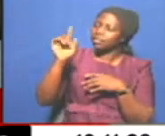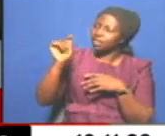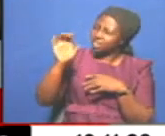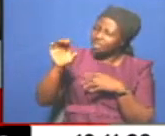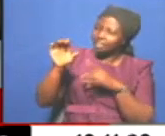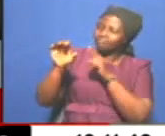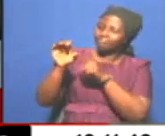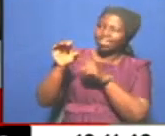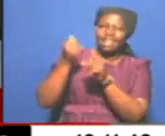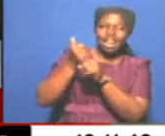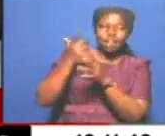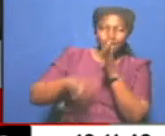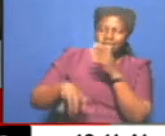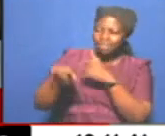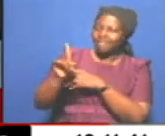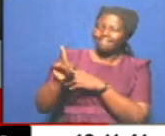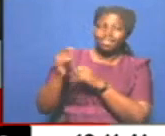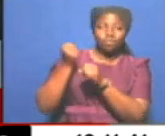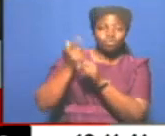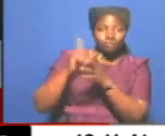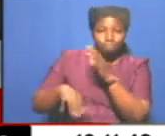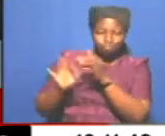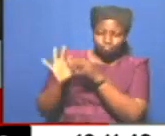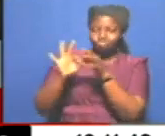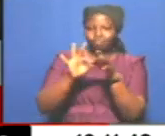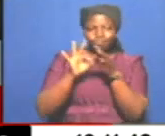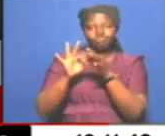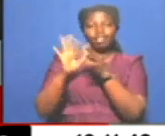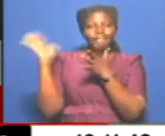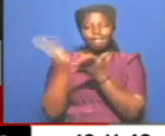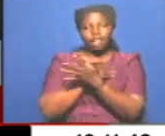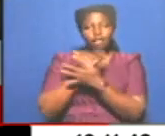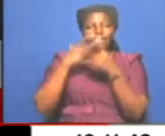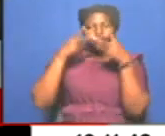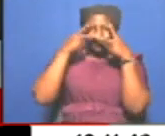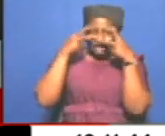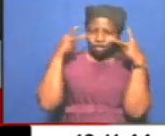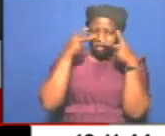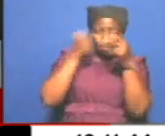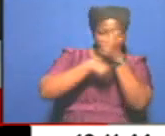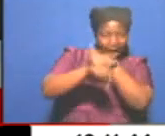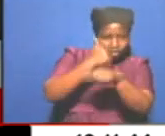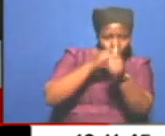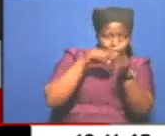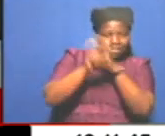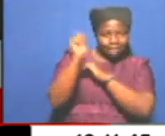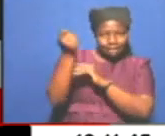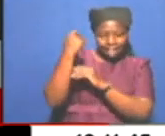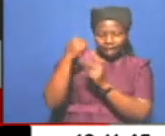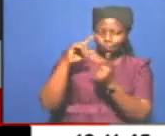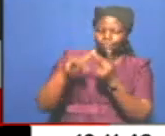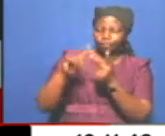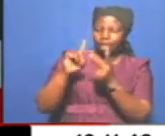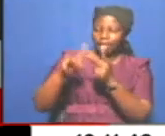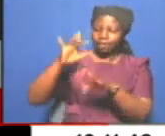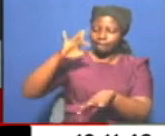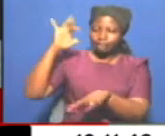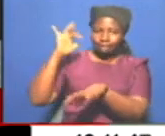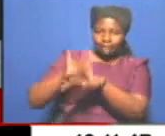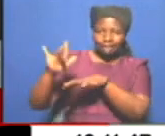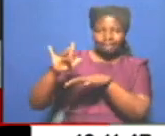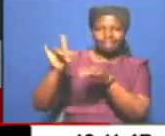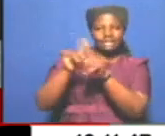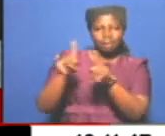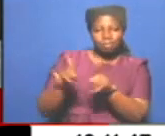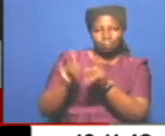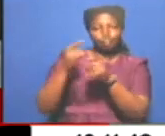coordinates counterterrorism efforts across Kenya. NCTC sensitizes and creates